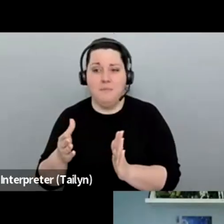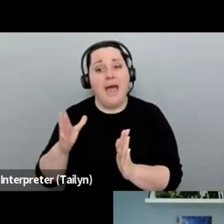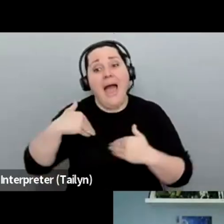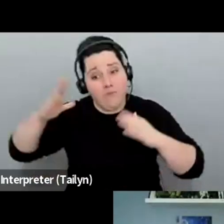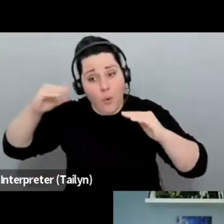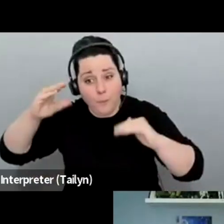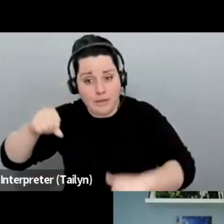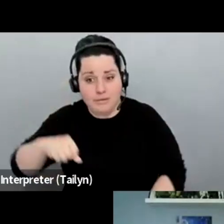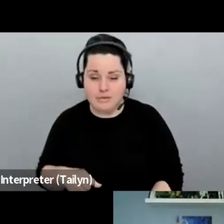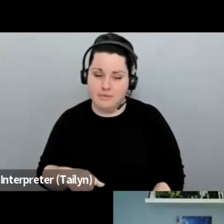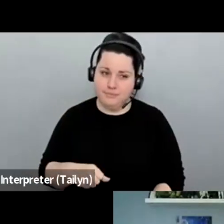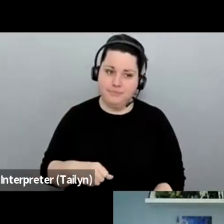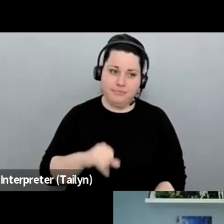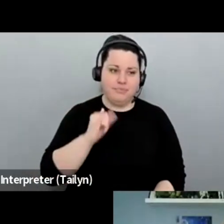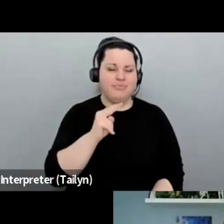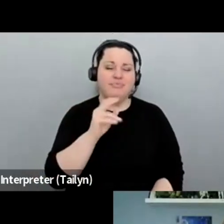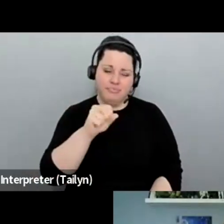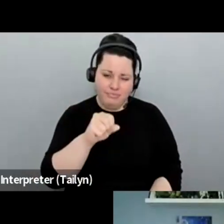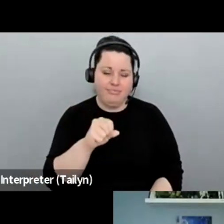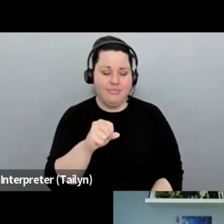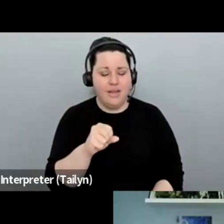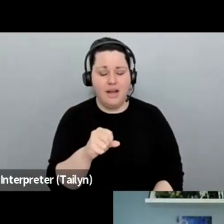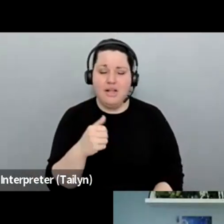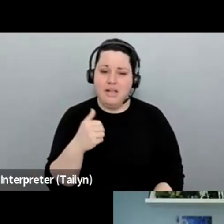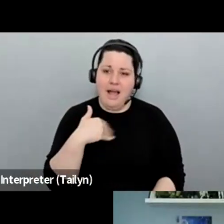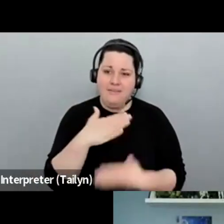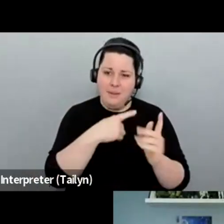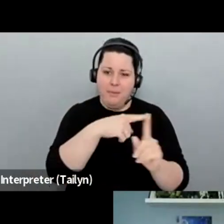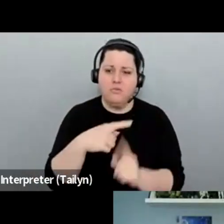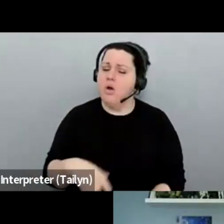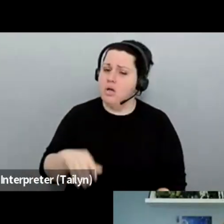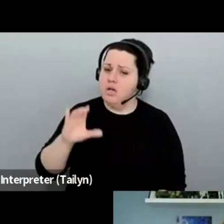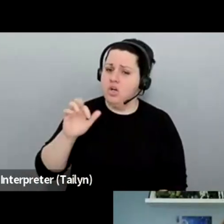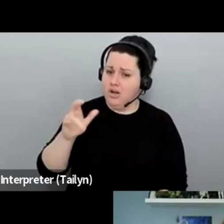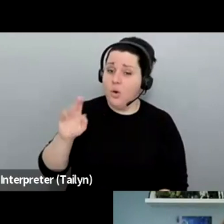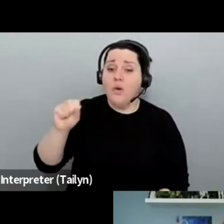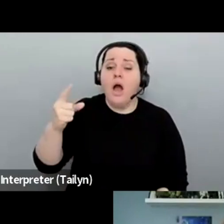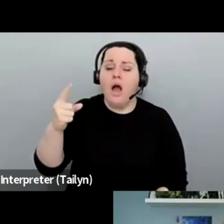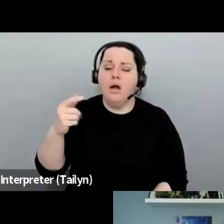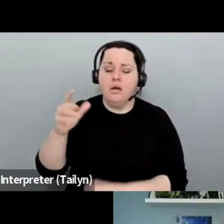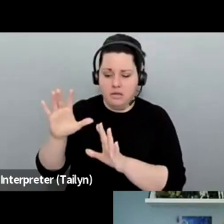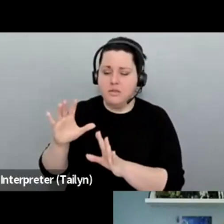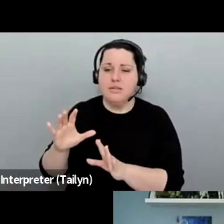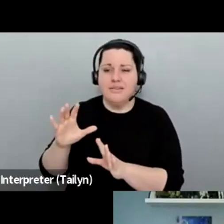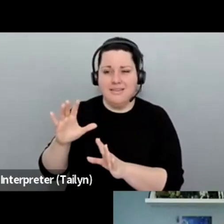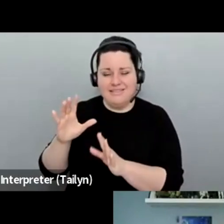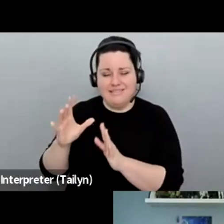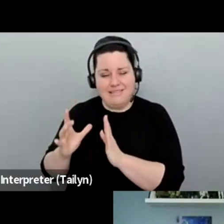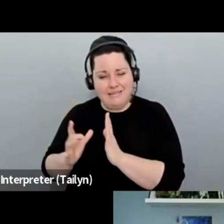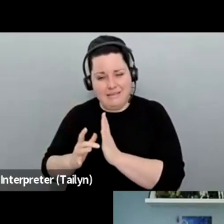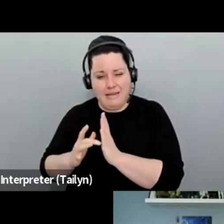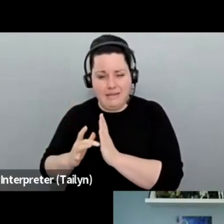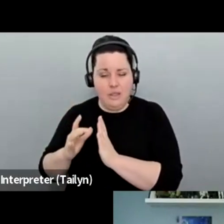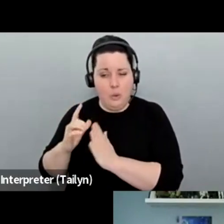hope. There There is are some things on the other side of that tsunami. So I'm going to oh toss it to actually there's one thing that I should, because this technically is part